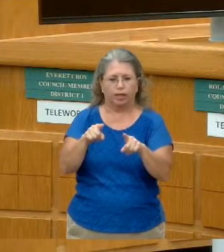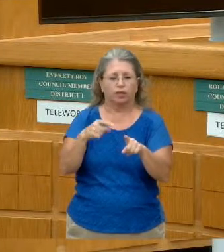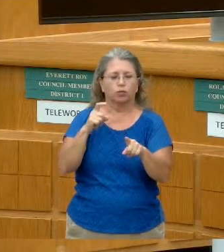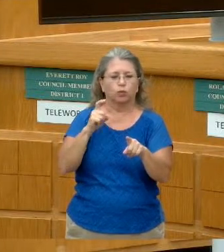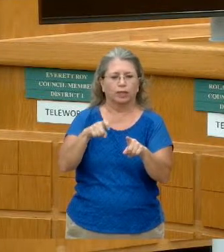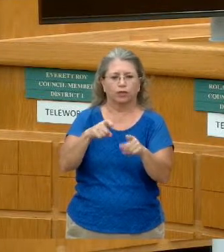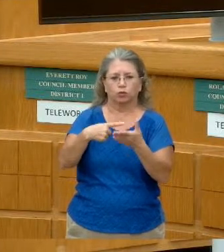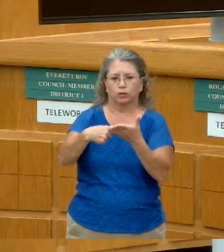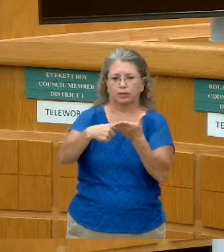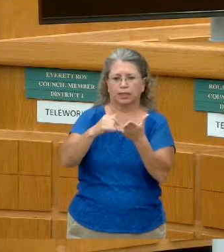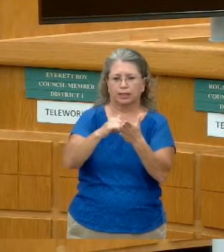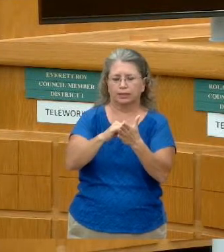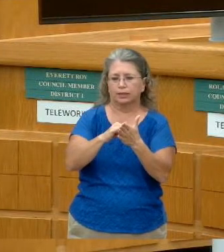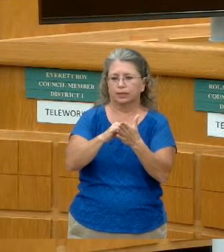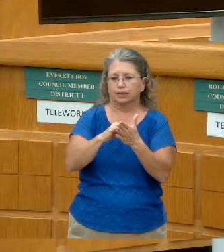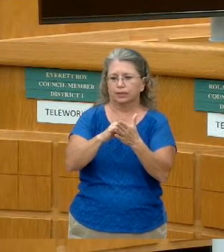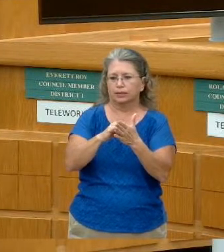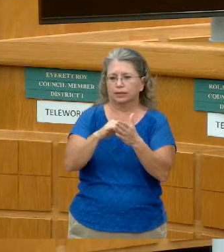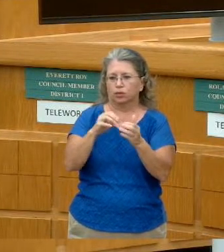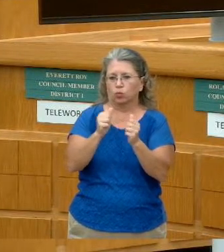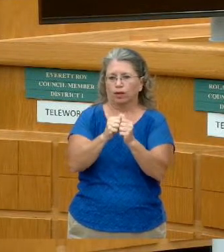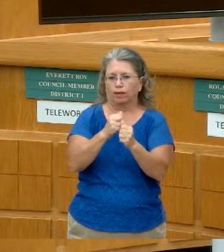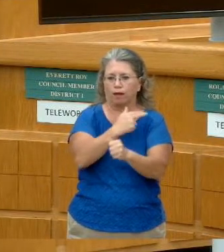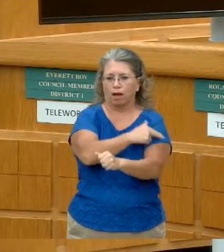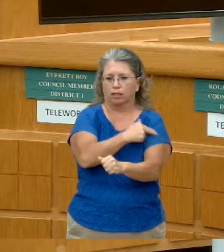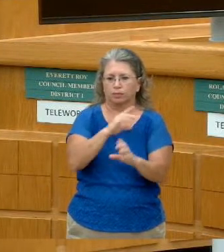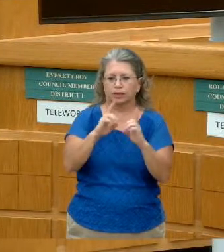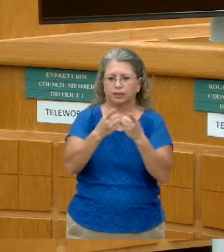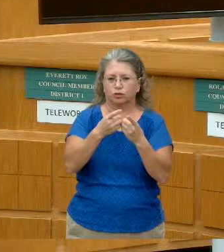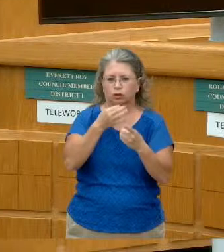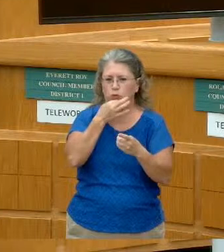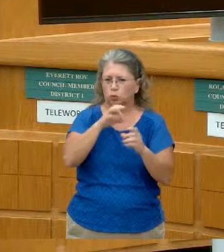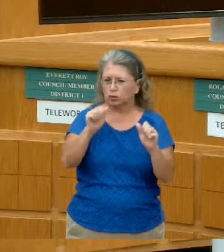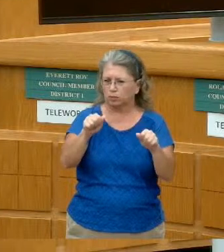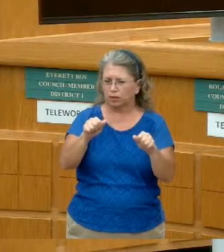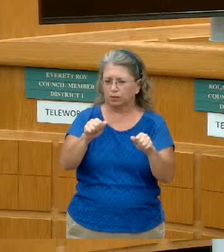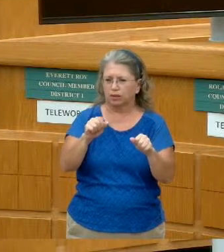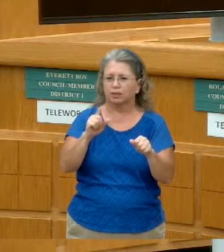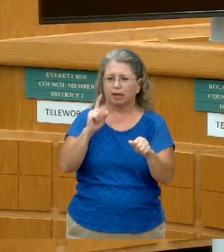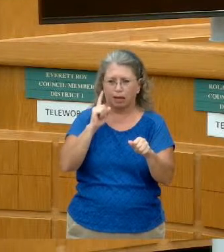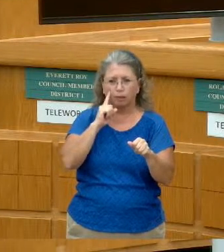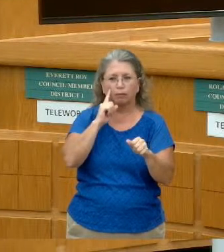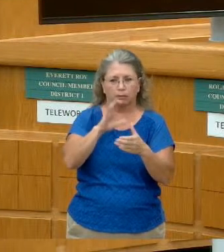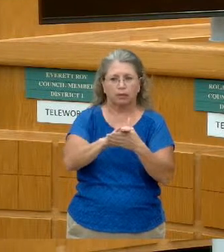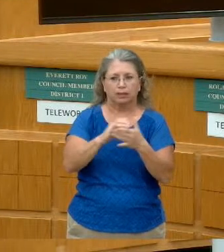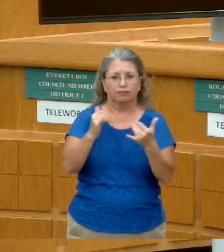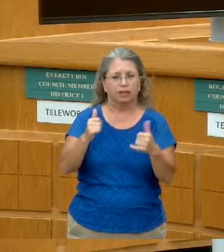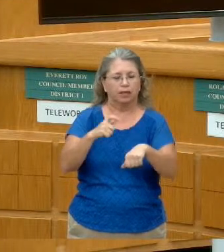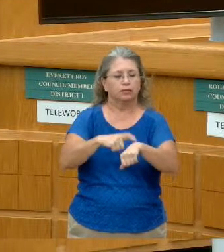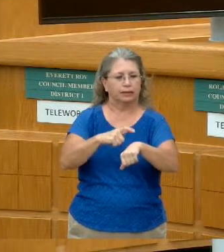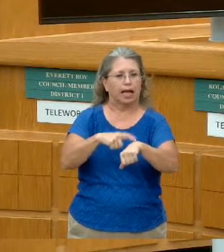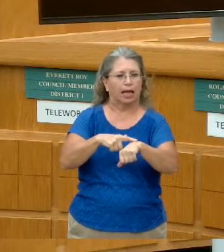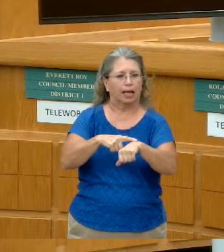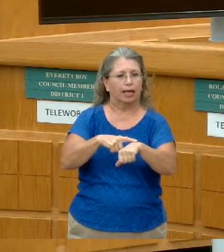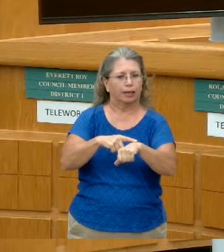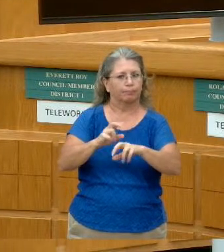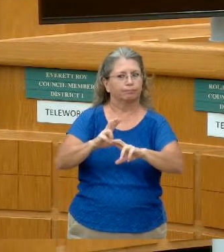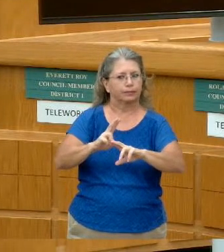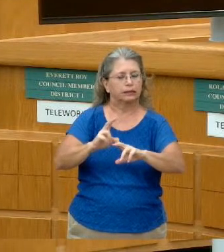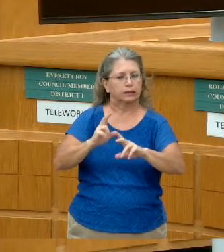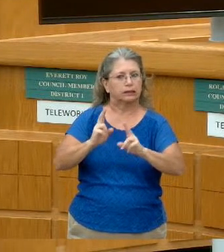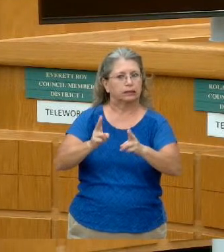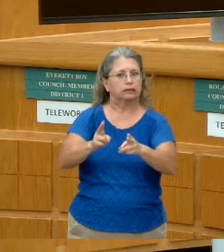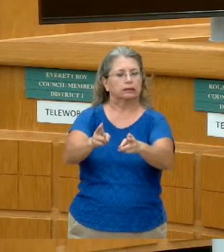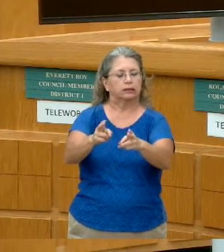upcoming meeting of the hospital district as soon as possible, because I believe that time is of the essence. I think that we should have a place